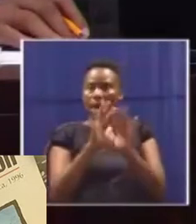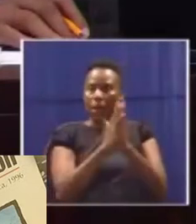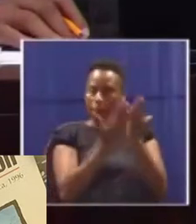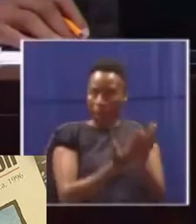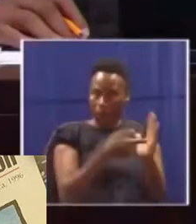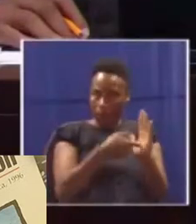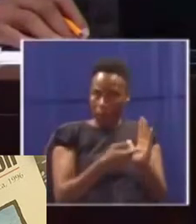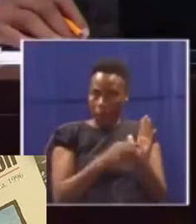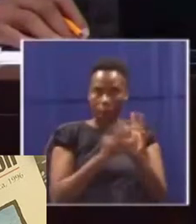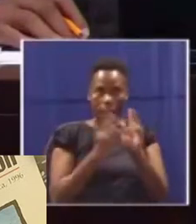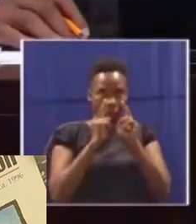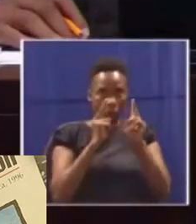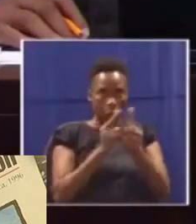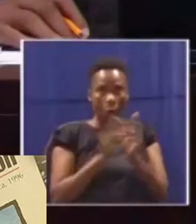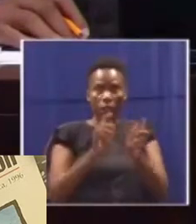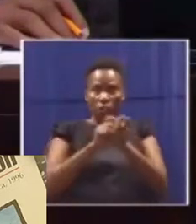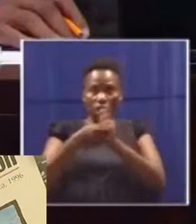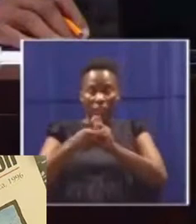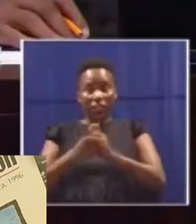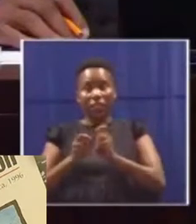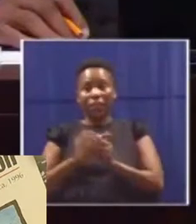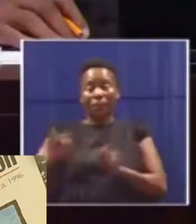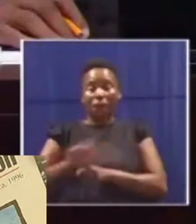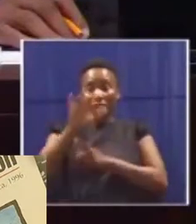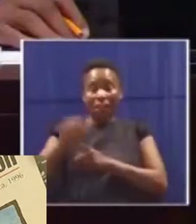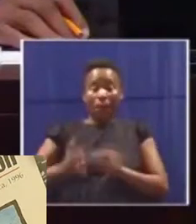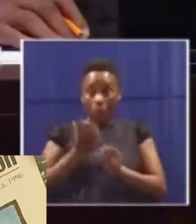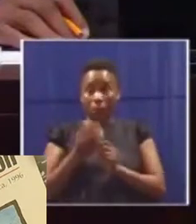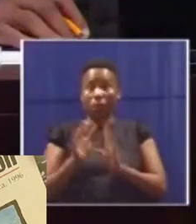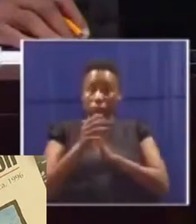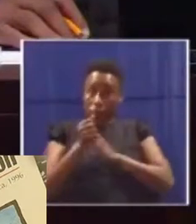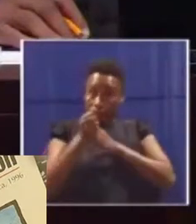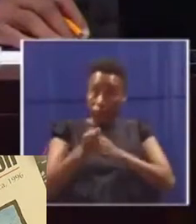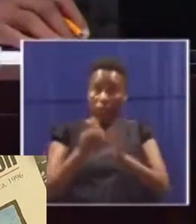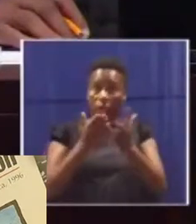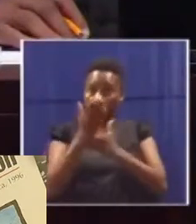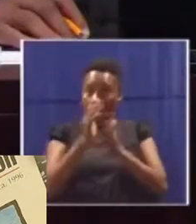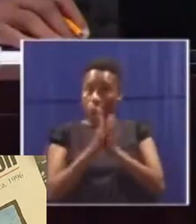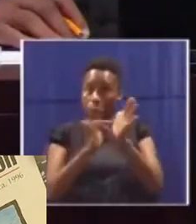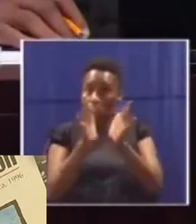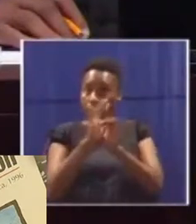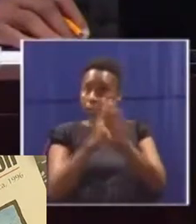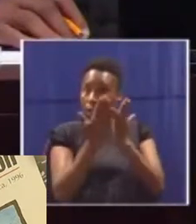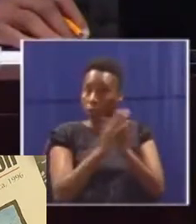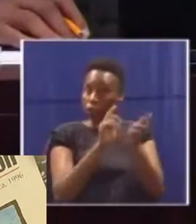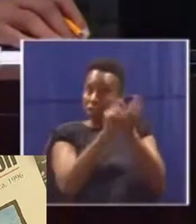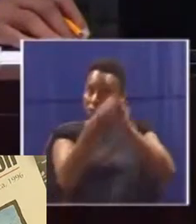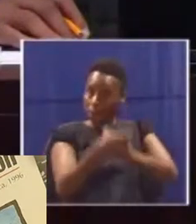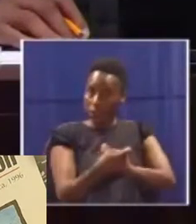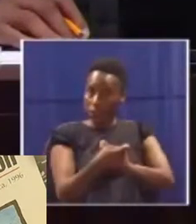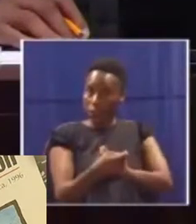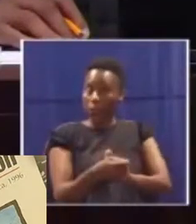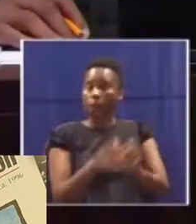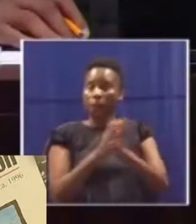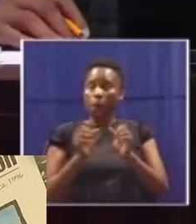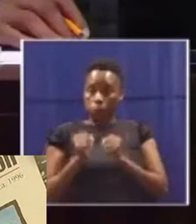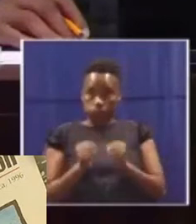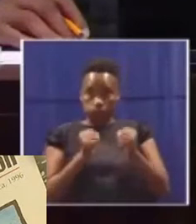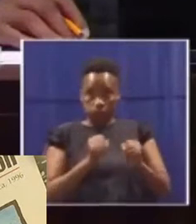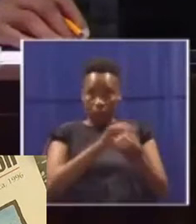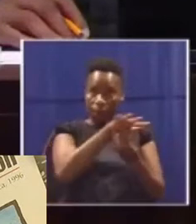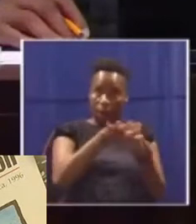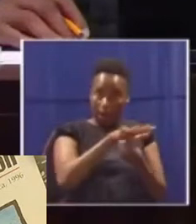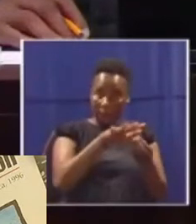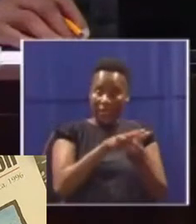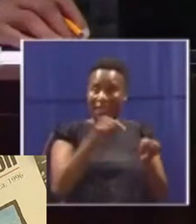custodian of the vision of a transformed South Africa and Africa through biblical transformation. The restoration of the family